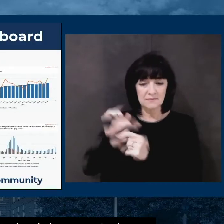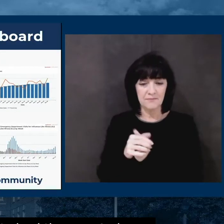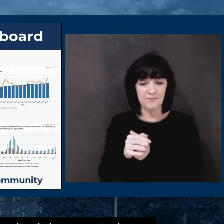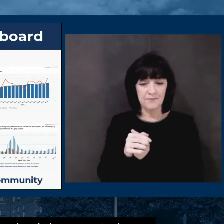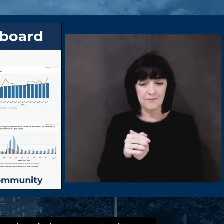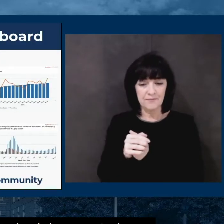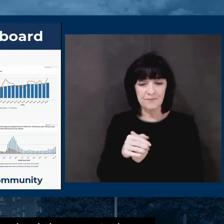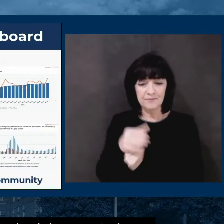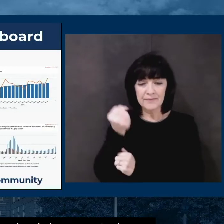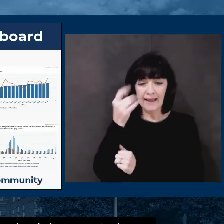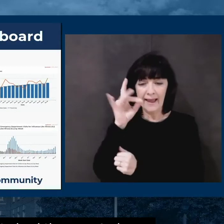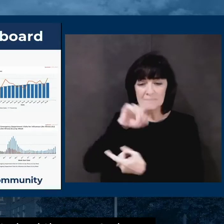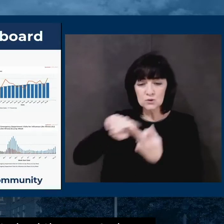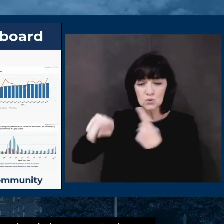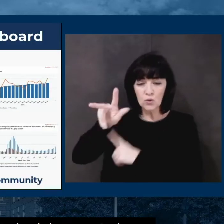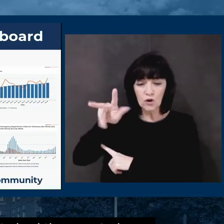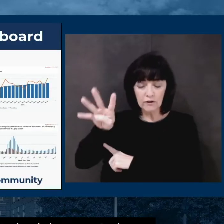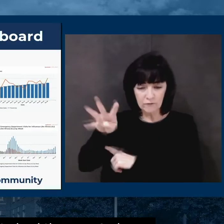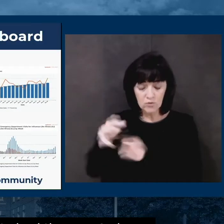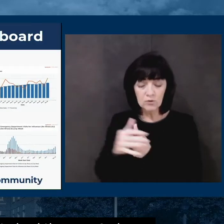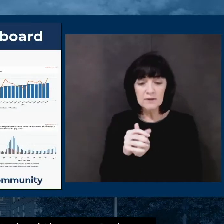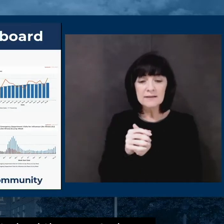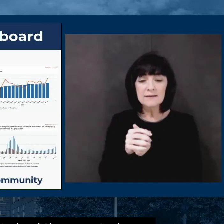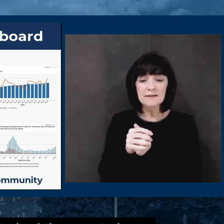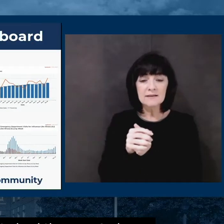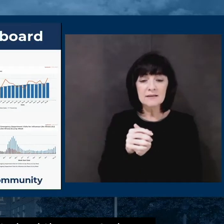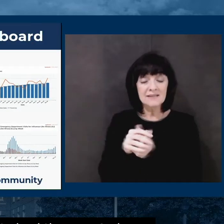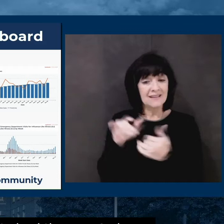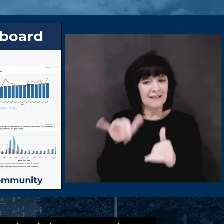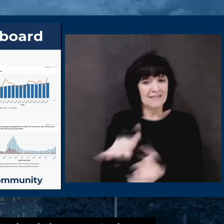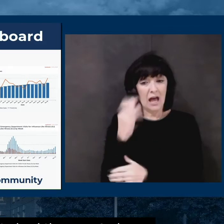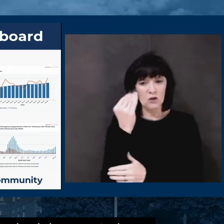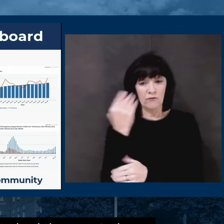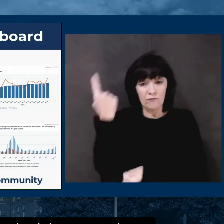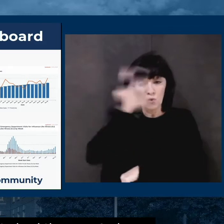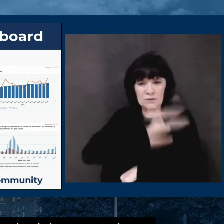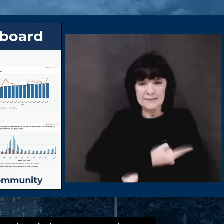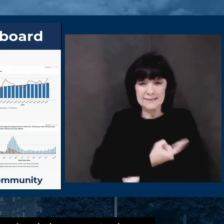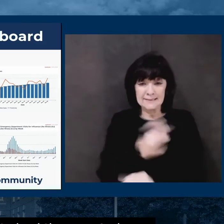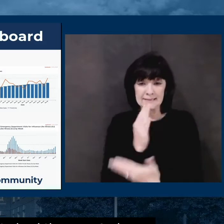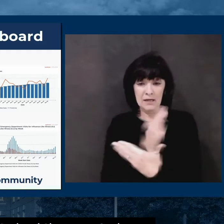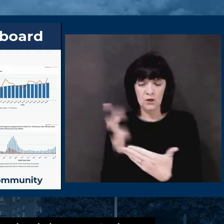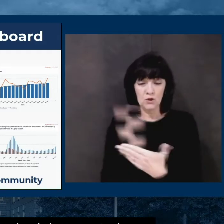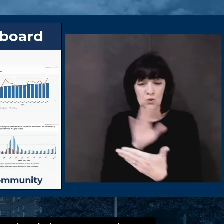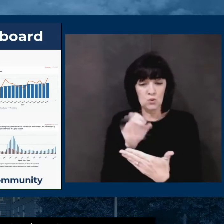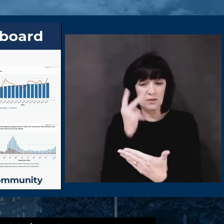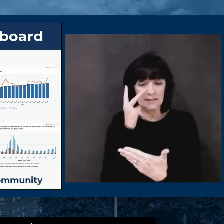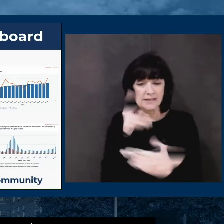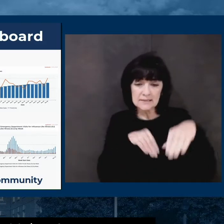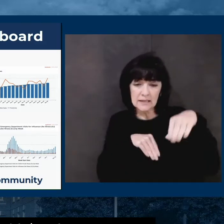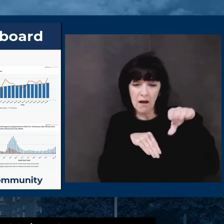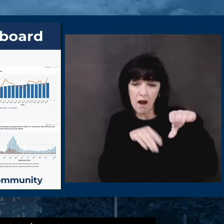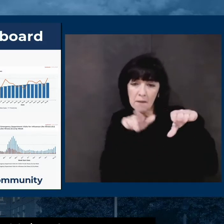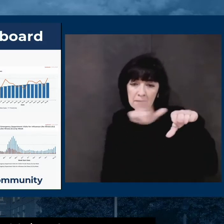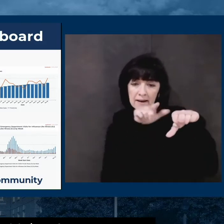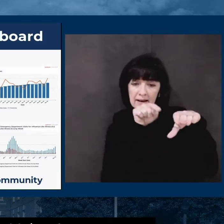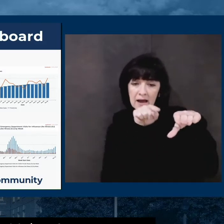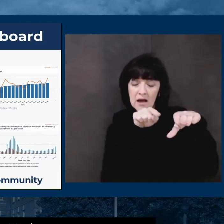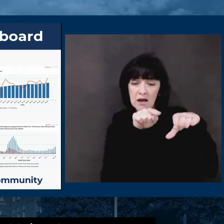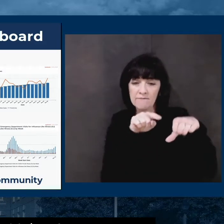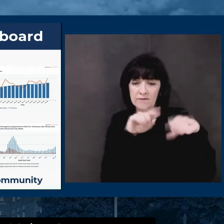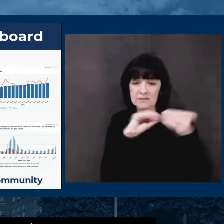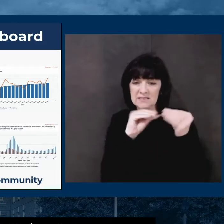data dashboard. This is the 14-day view. You can see the top left. The number of current